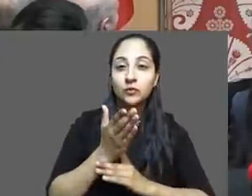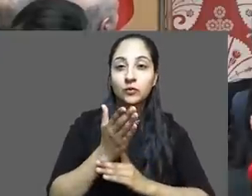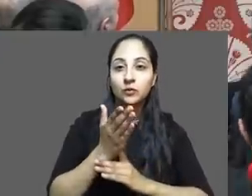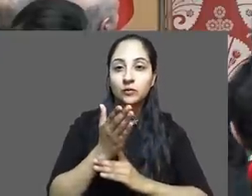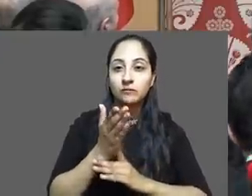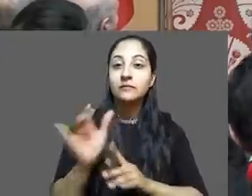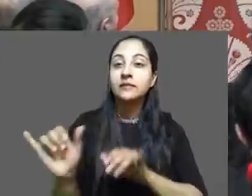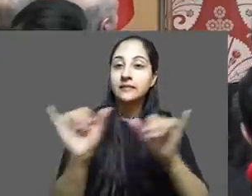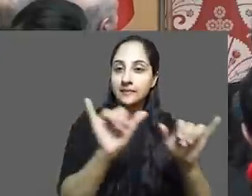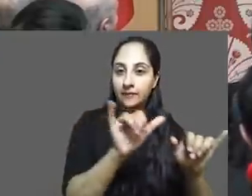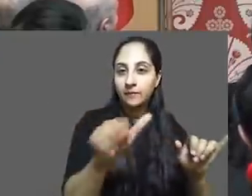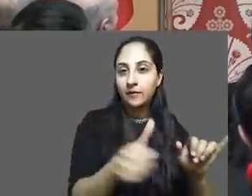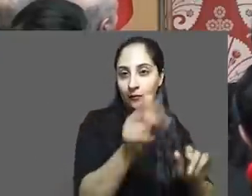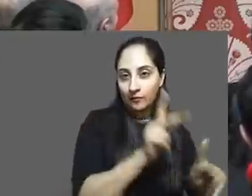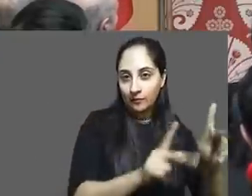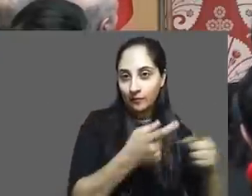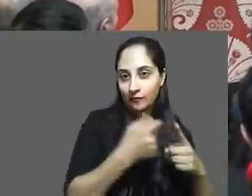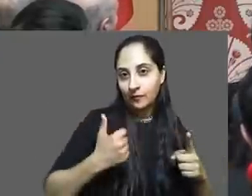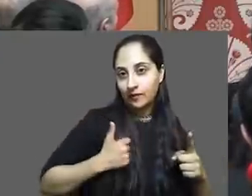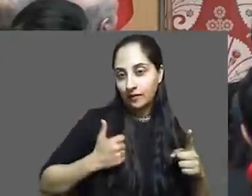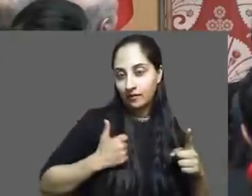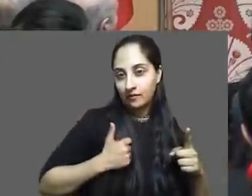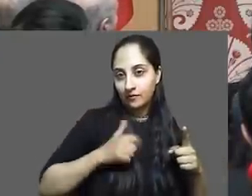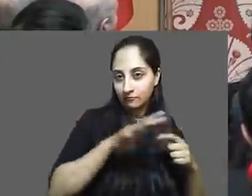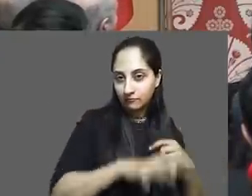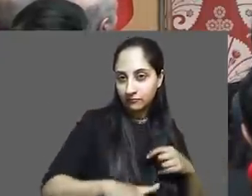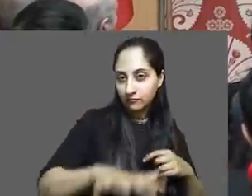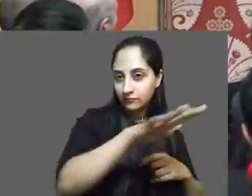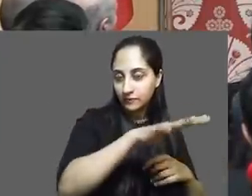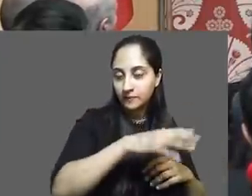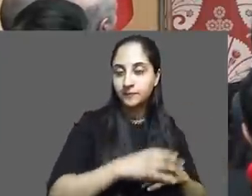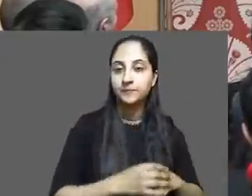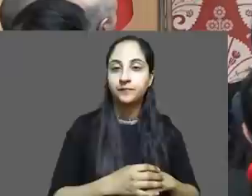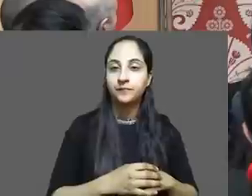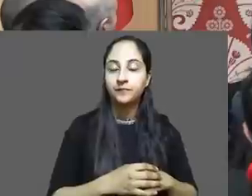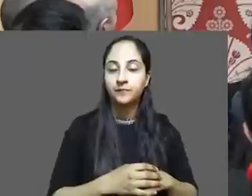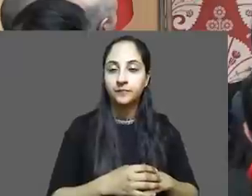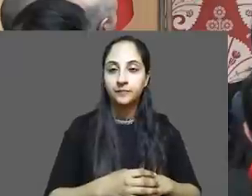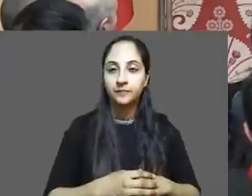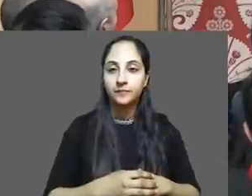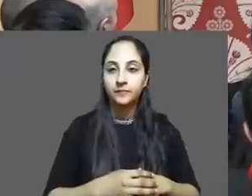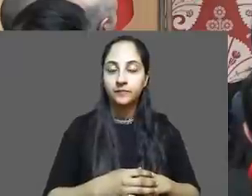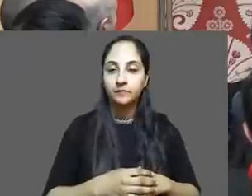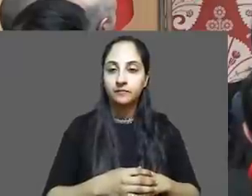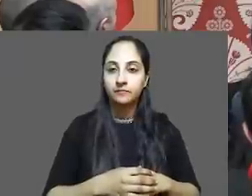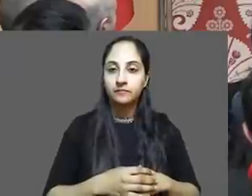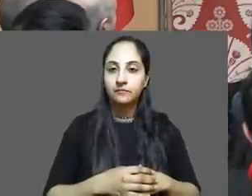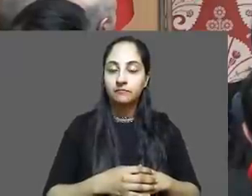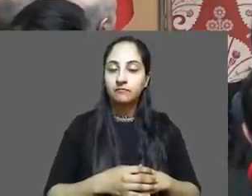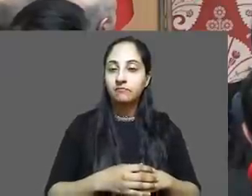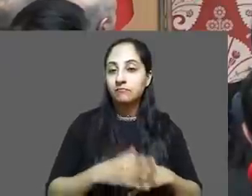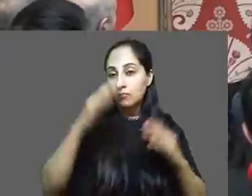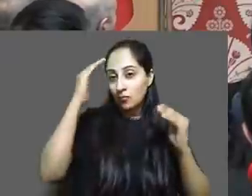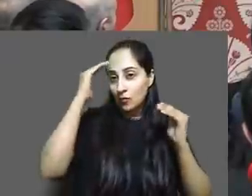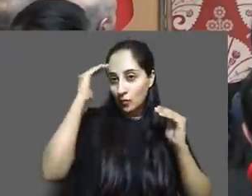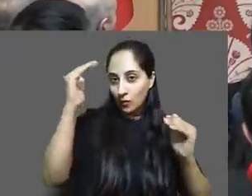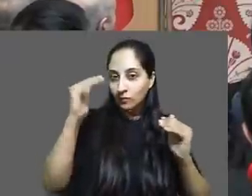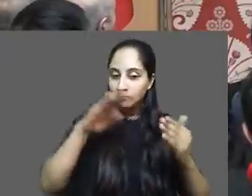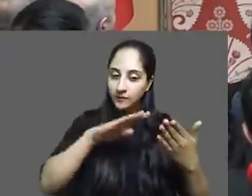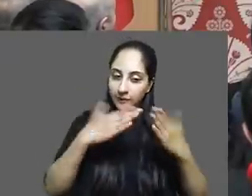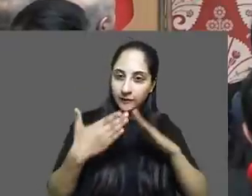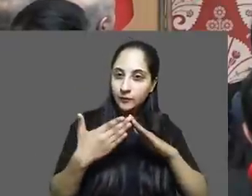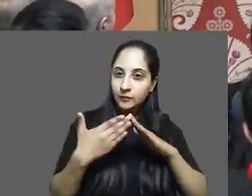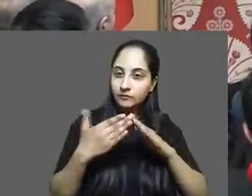that Canadians from all backgrounds can relate to, one that lives on in our communities and